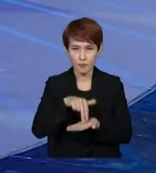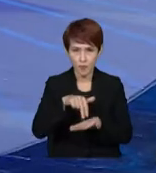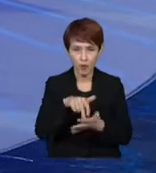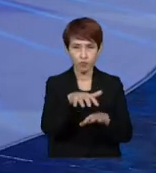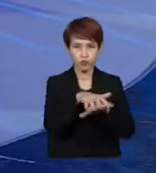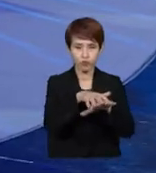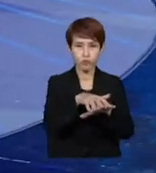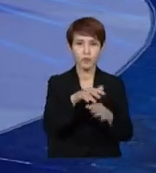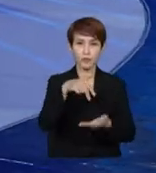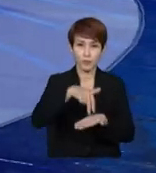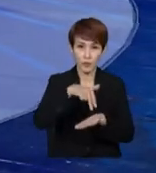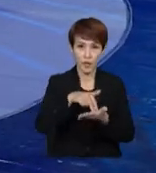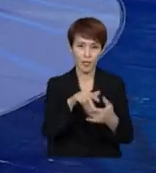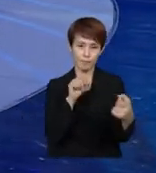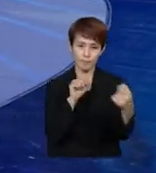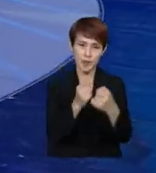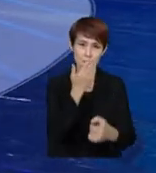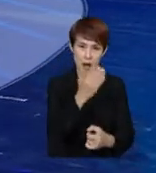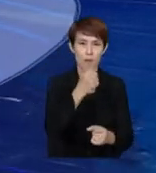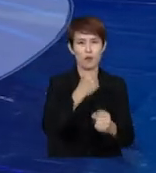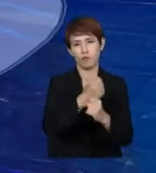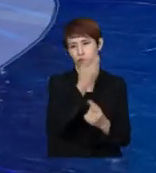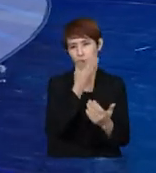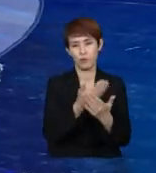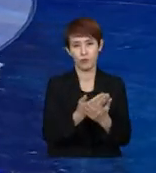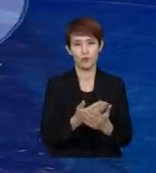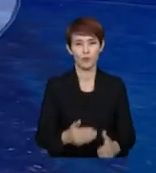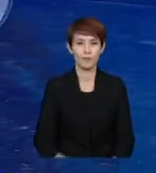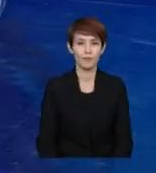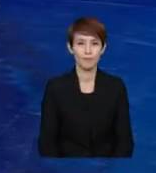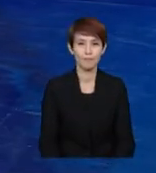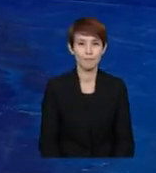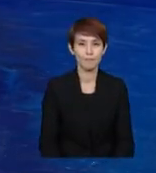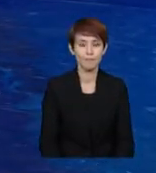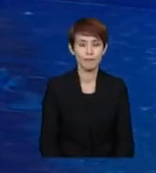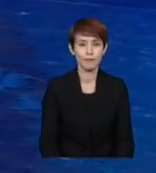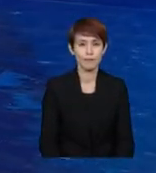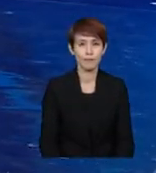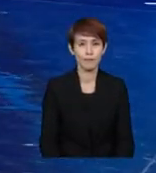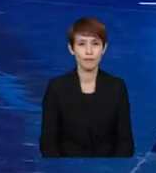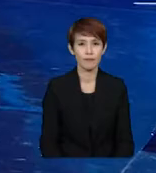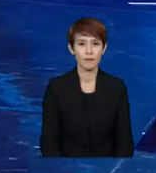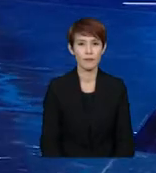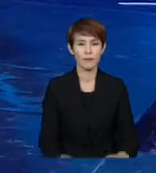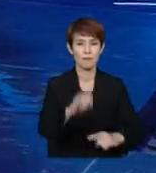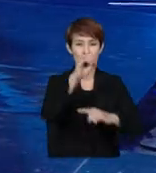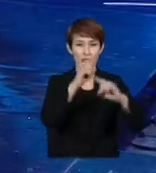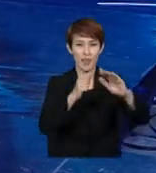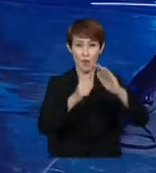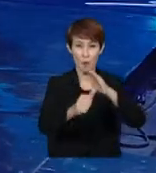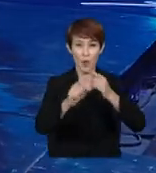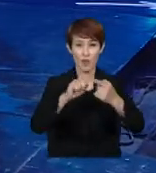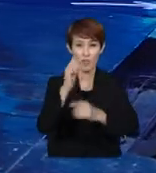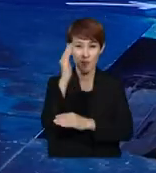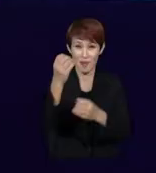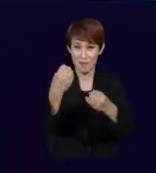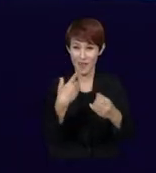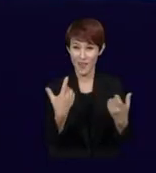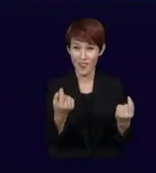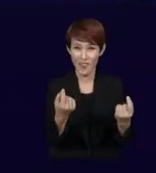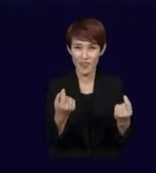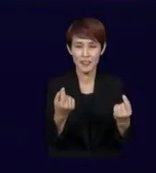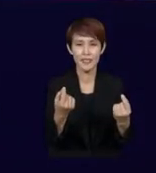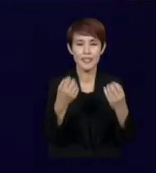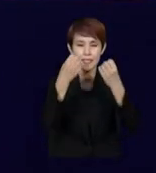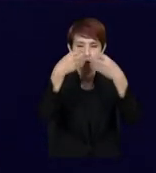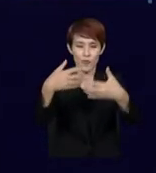echoing those who kind of made the case for proportional representation earlier today, it should be relatively easy to start new parties, and it certainly should be